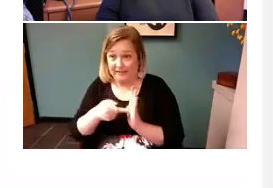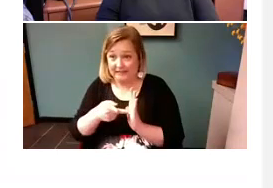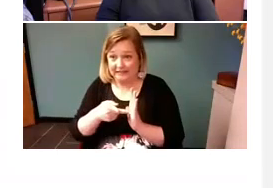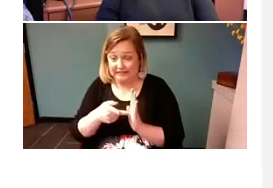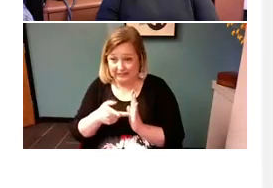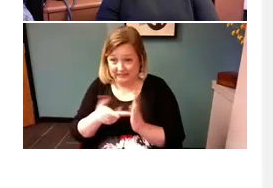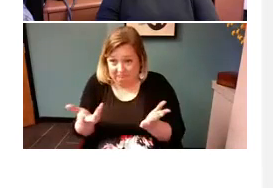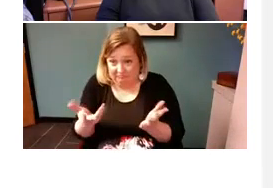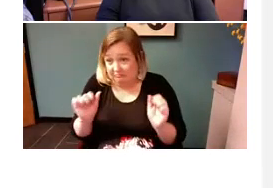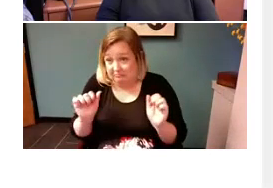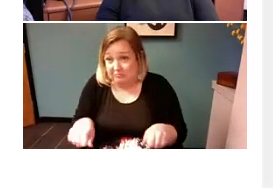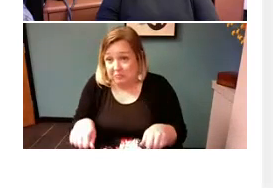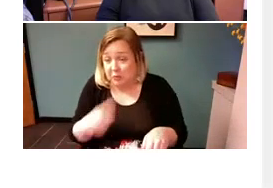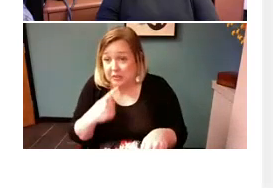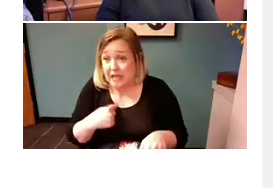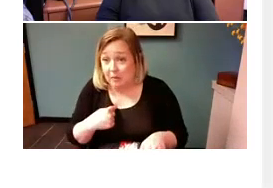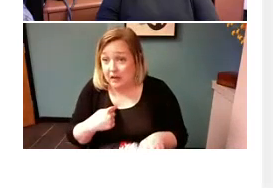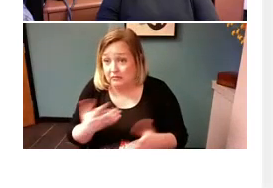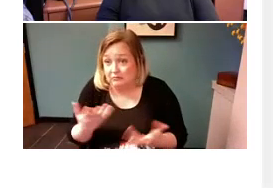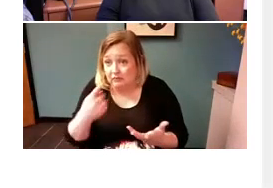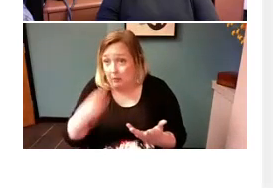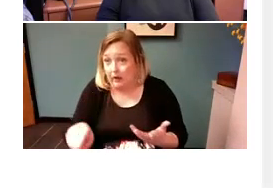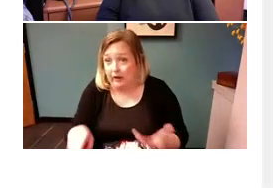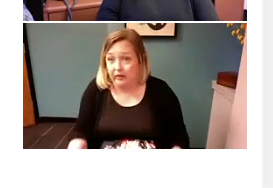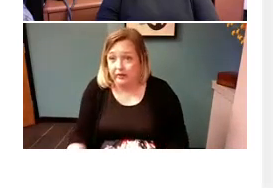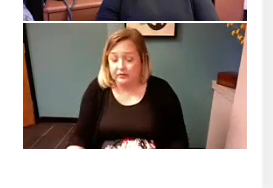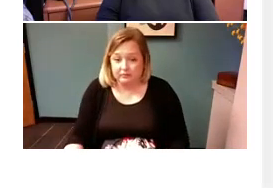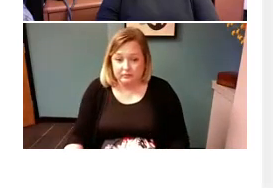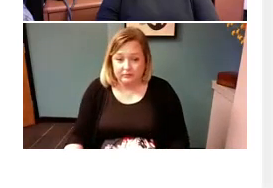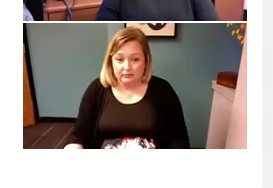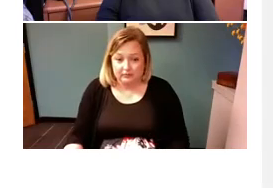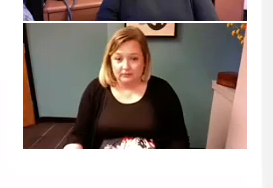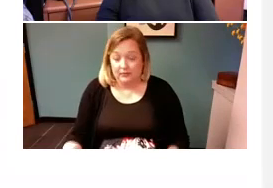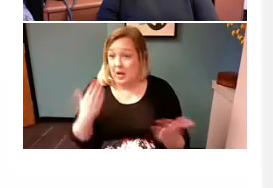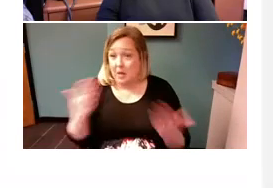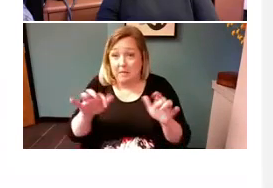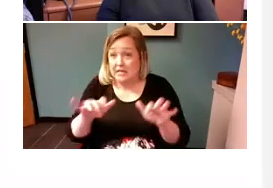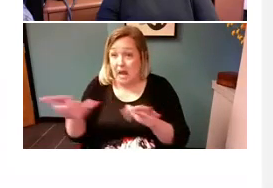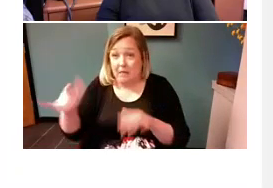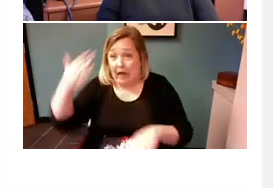You can type in either, I don't care. Type in I don't know, I don't care.